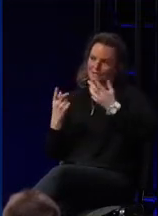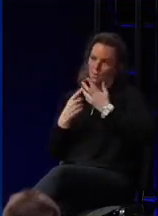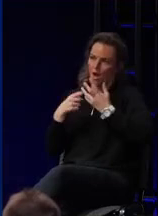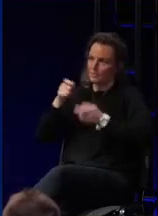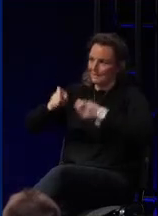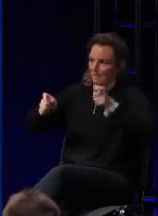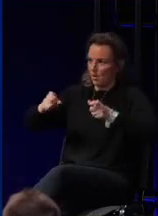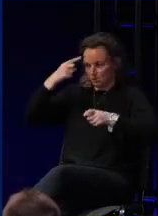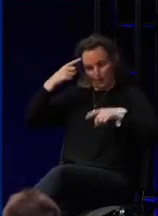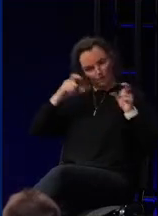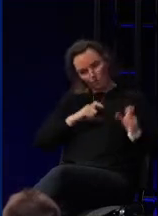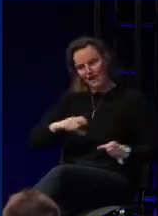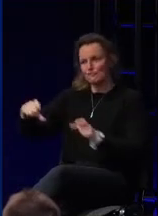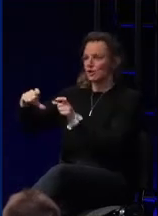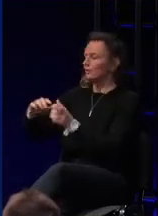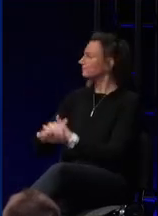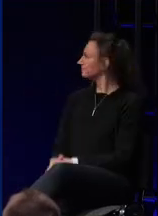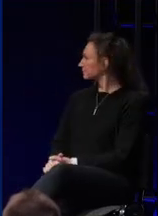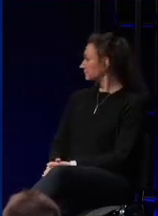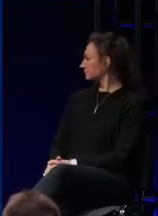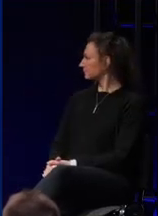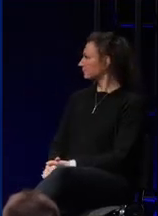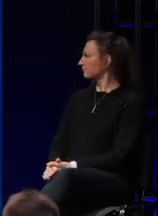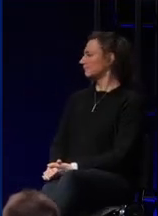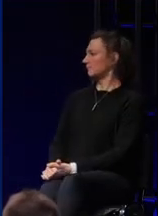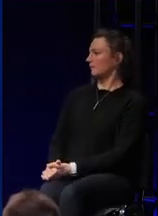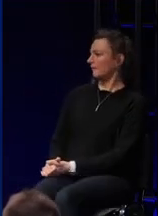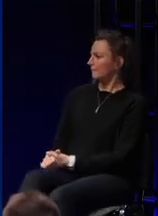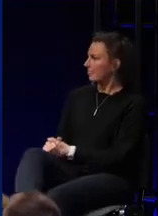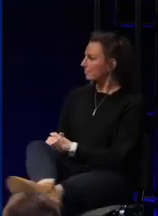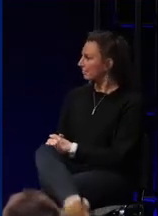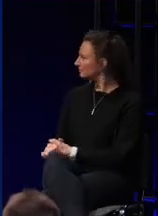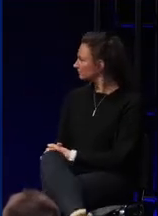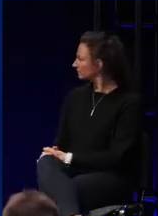should carry on doing that. How about you guys? Anybody else?